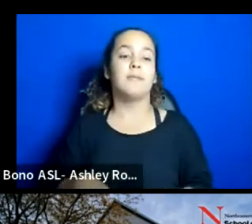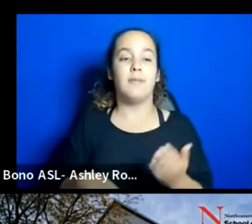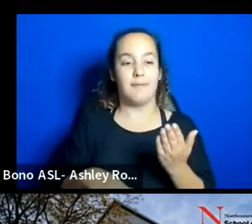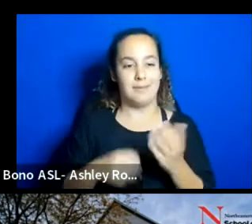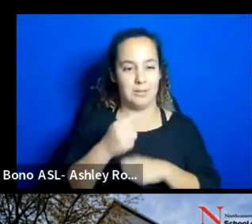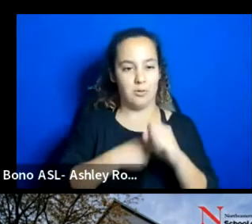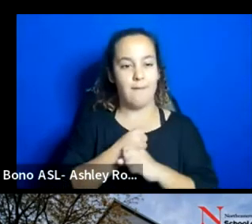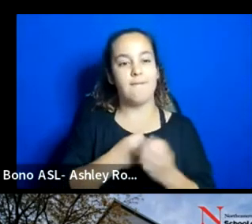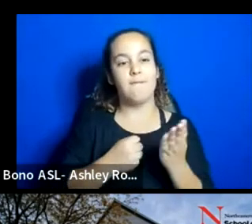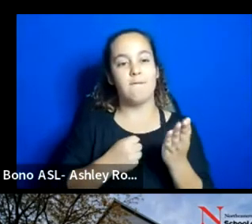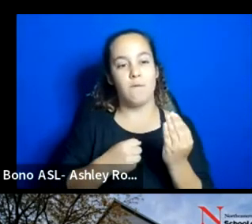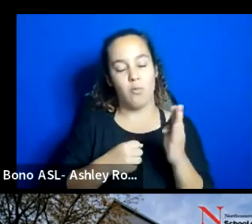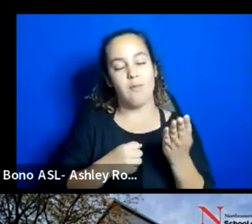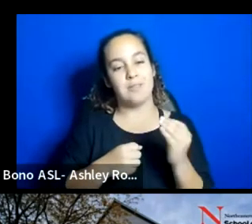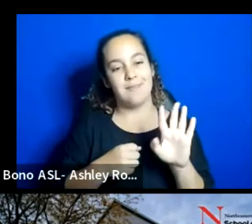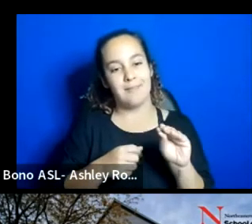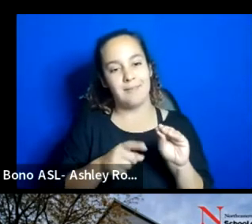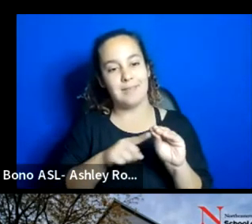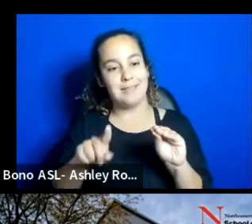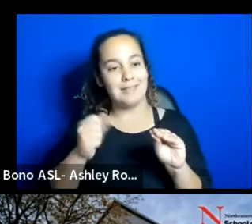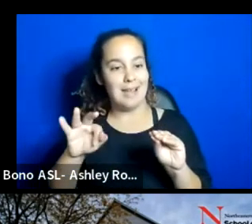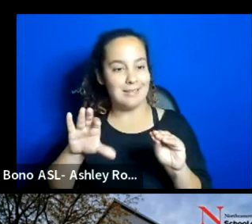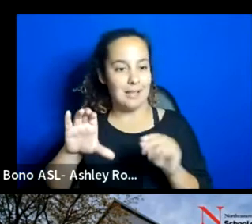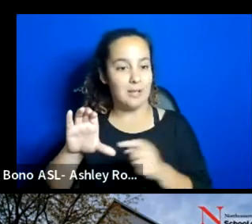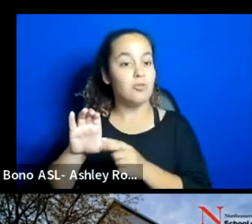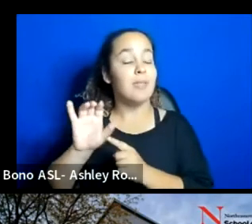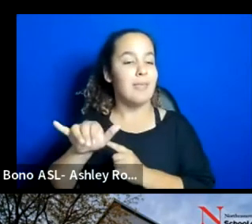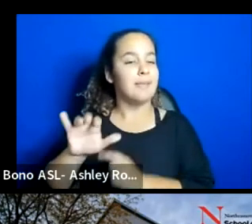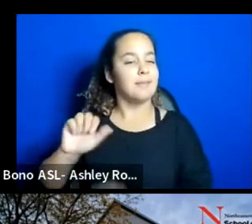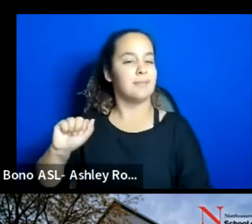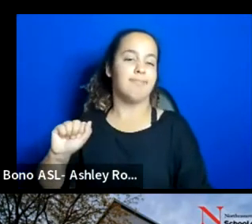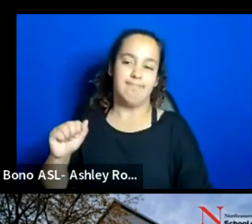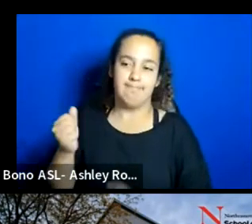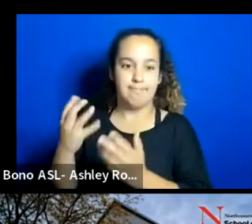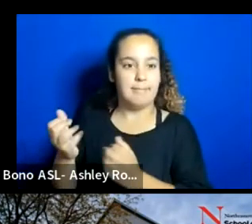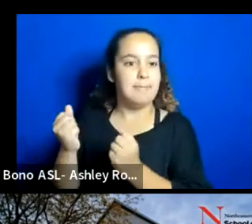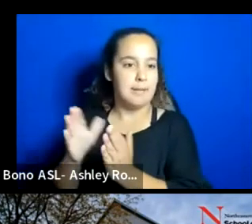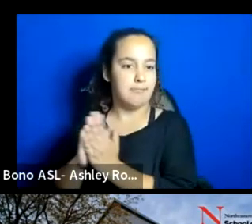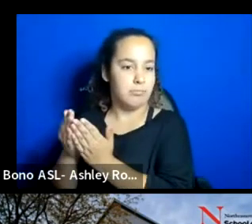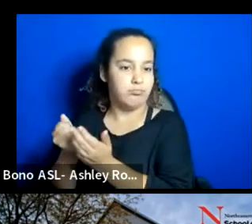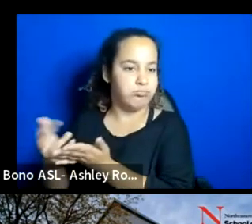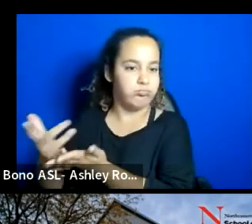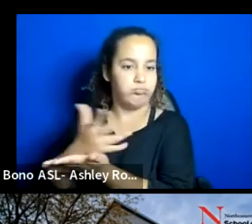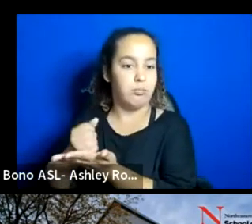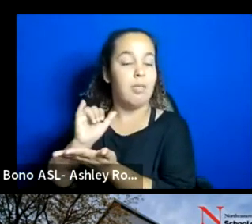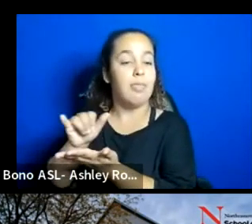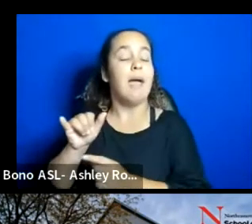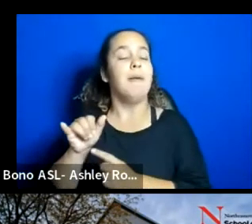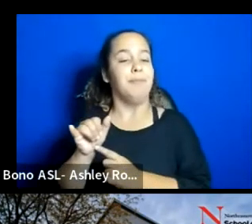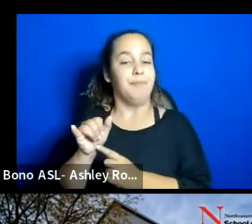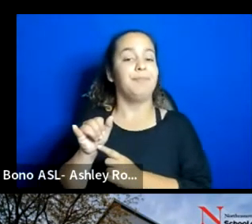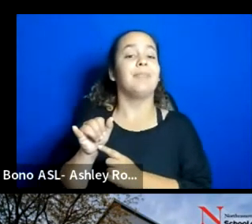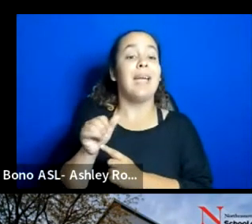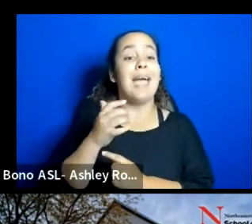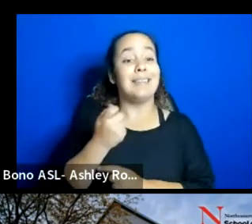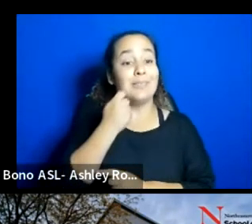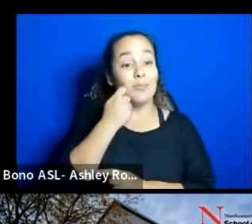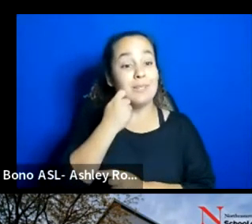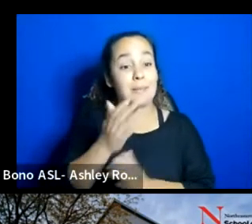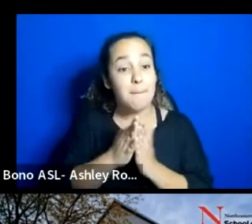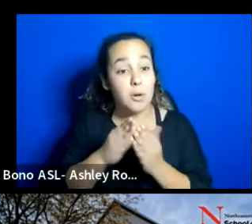an online archive curated by Lionel Bentley and Martin Kretschmer. And his recent book projects